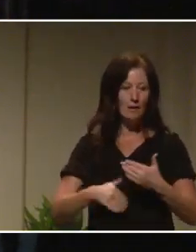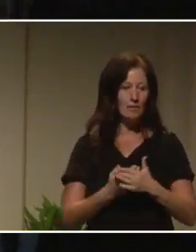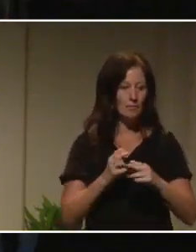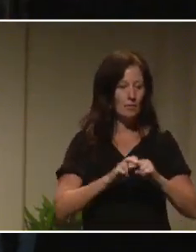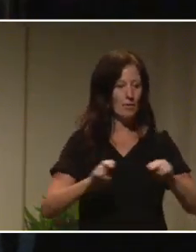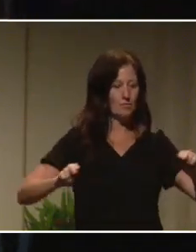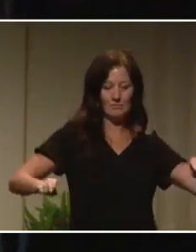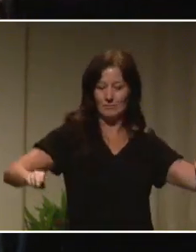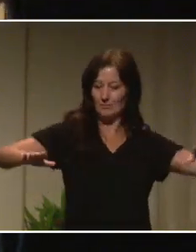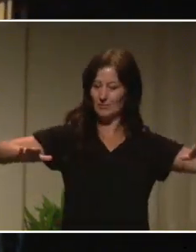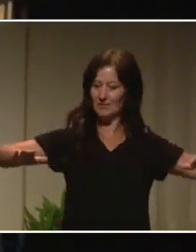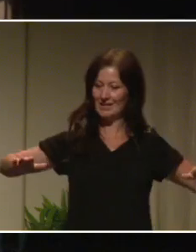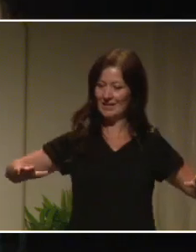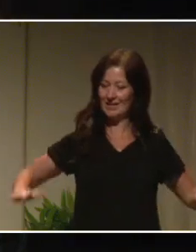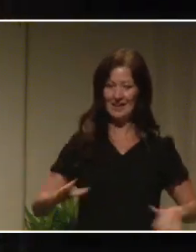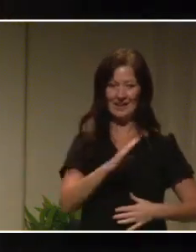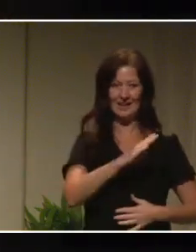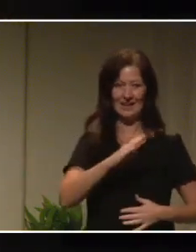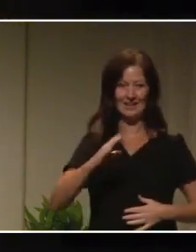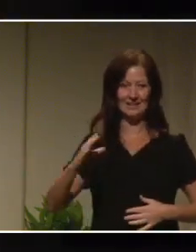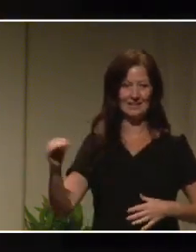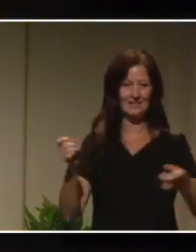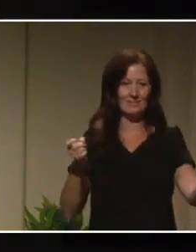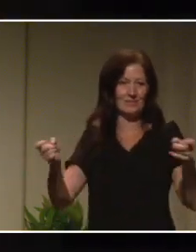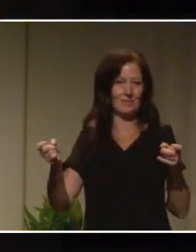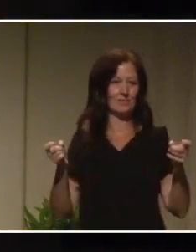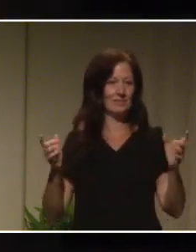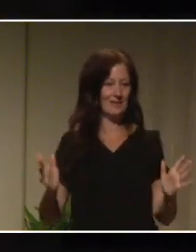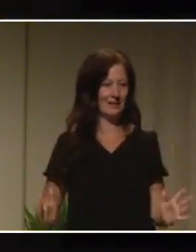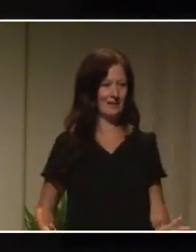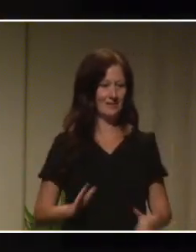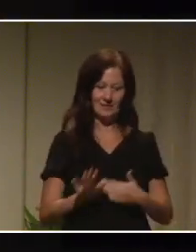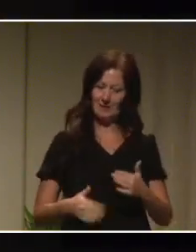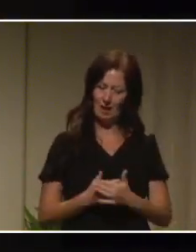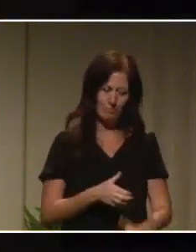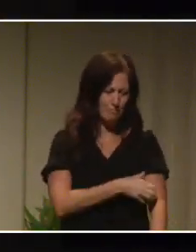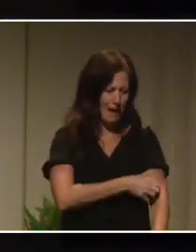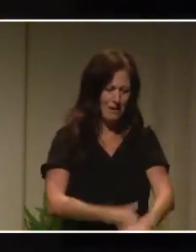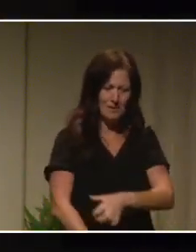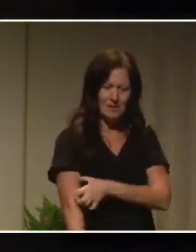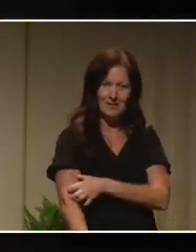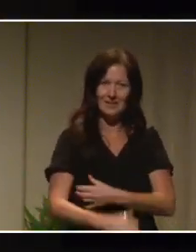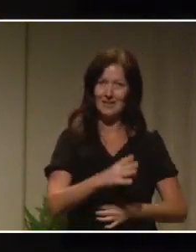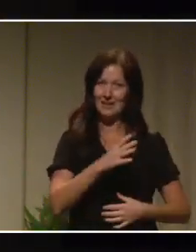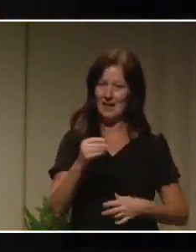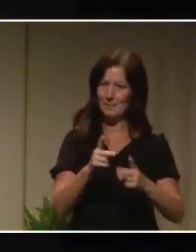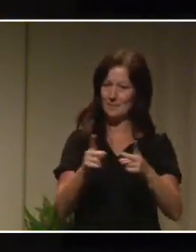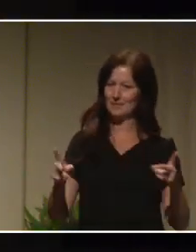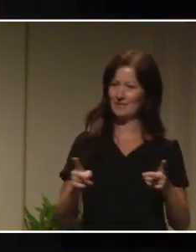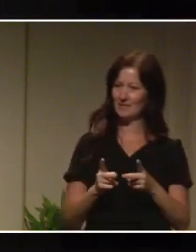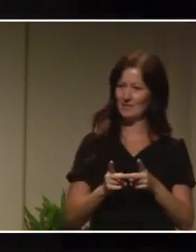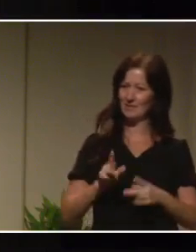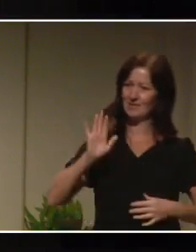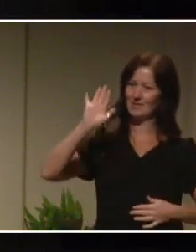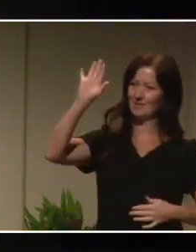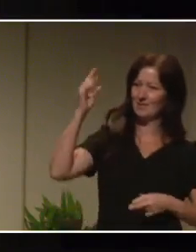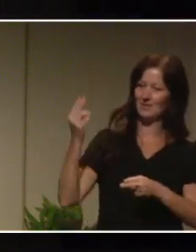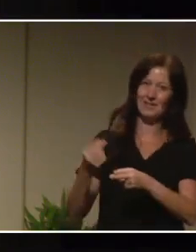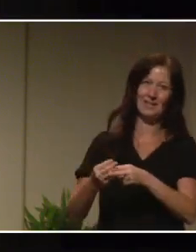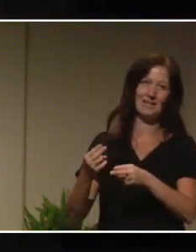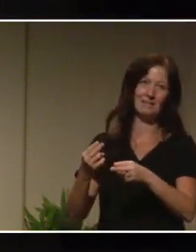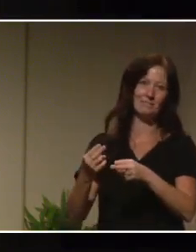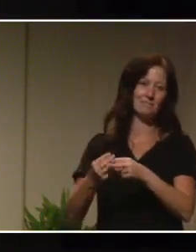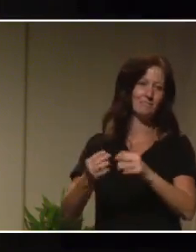All thrones and dominions, all powers and positions, your